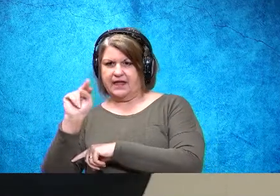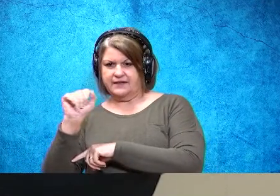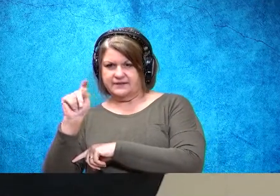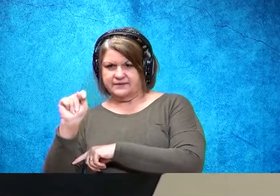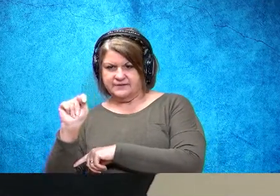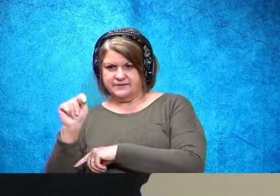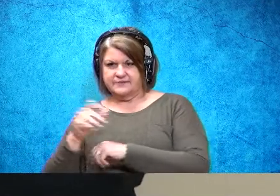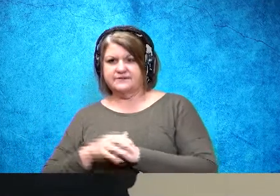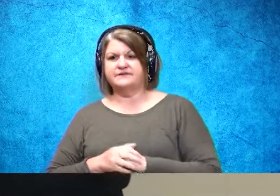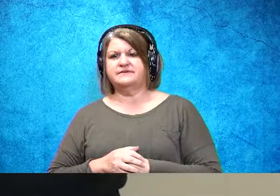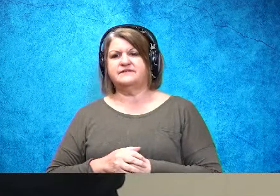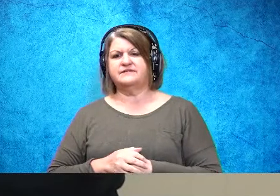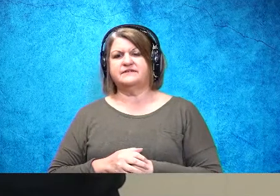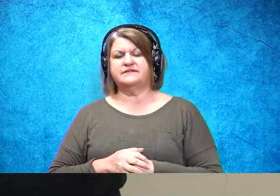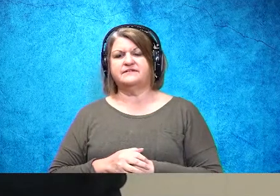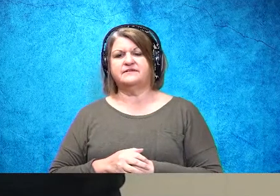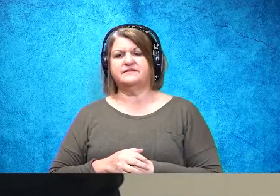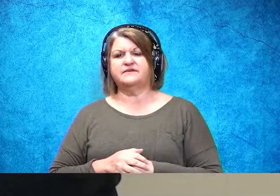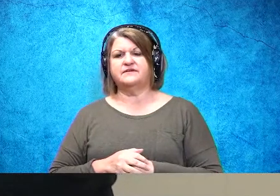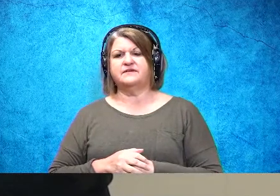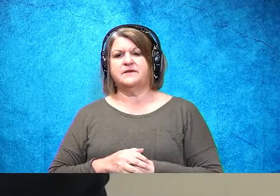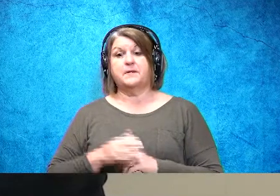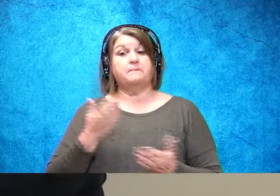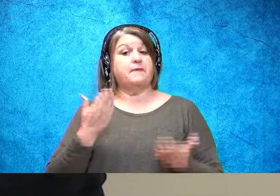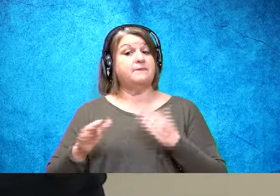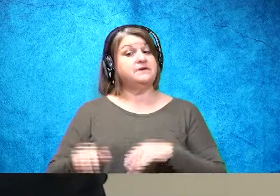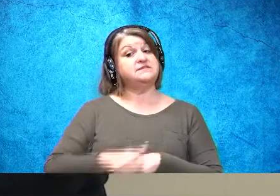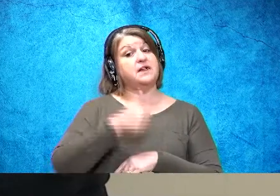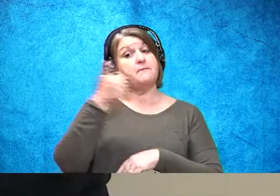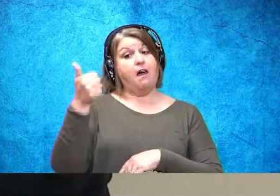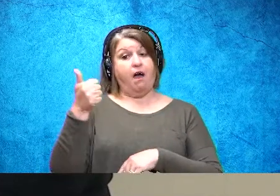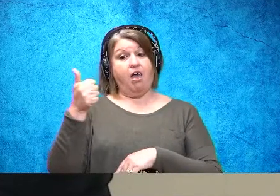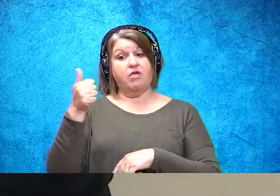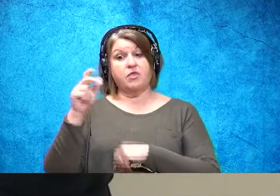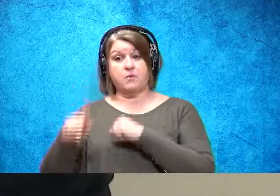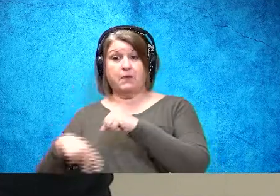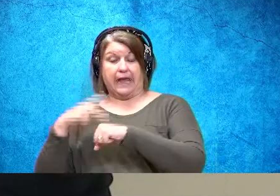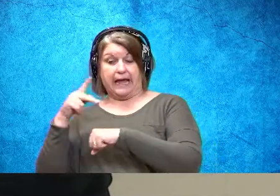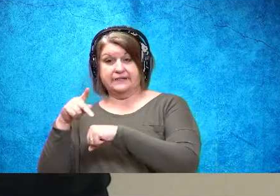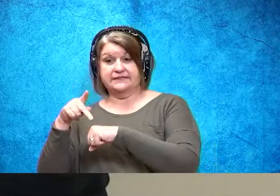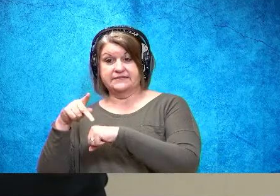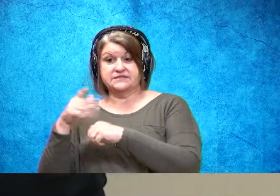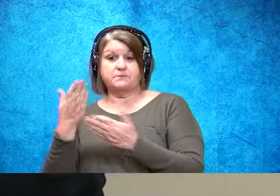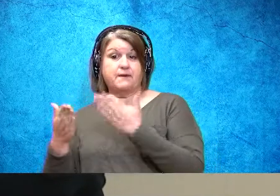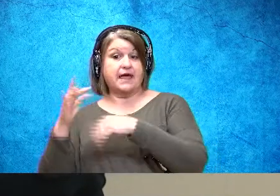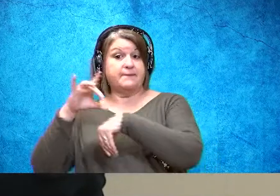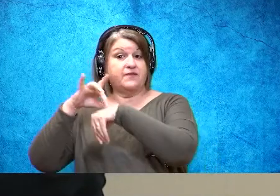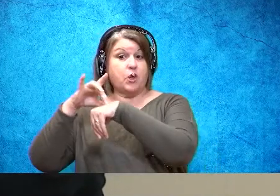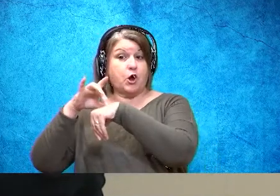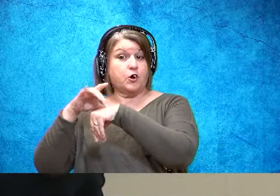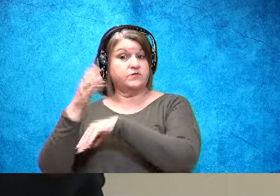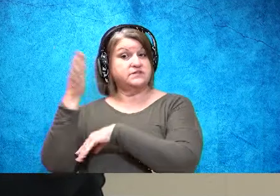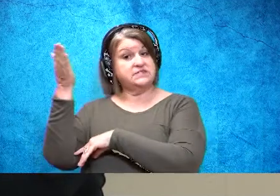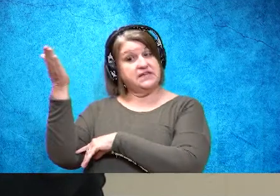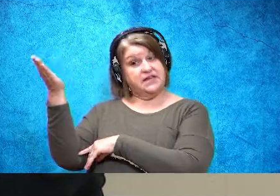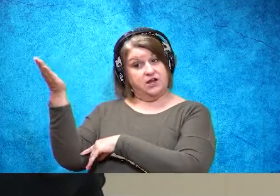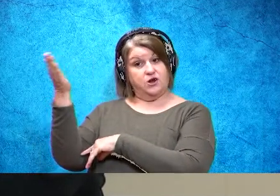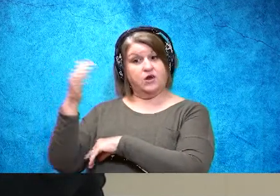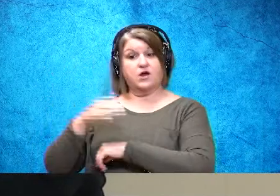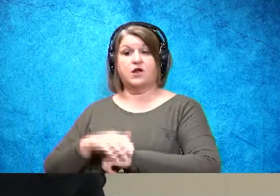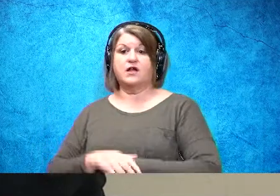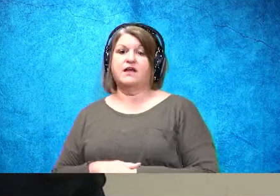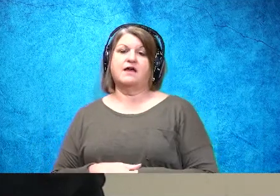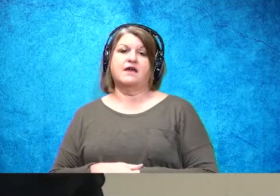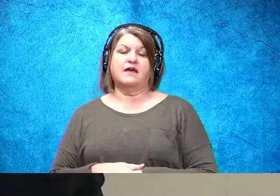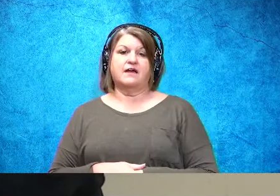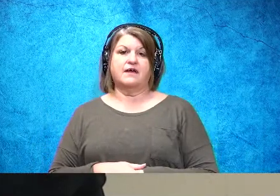All right, what about some other planets up here? Maybe the Earth is over here. So you can see where you